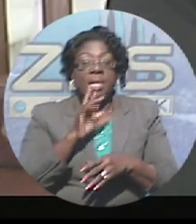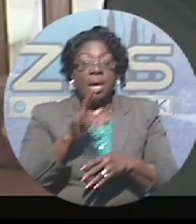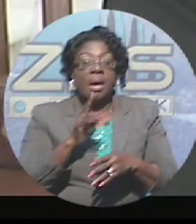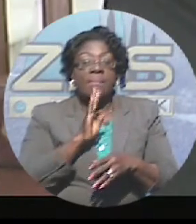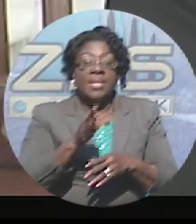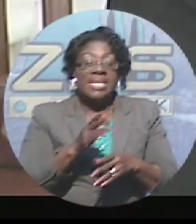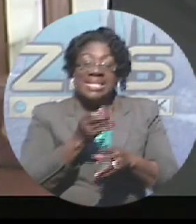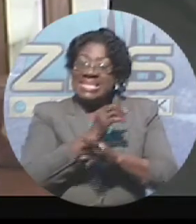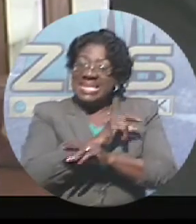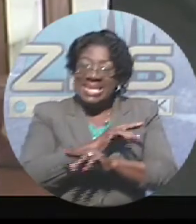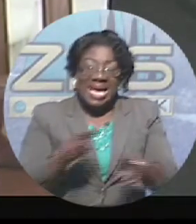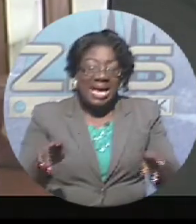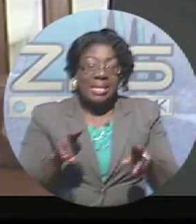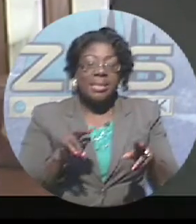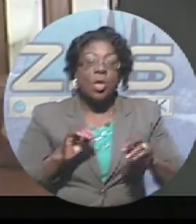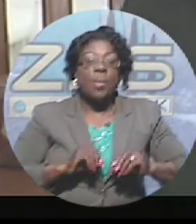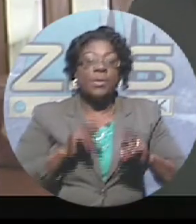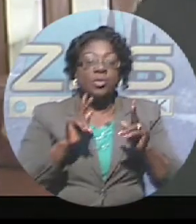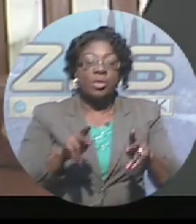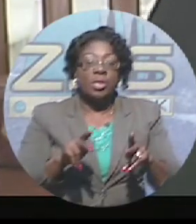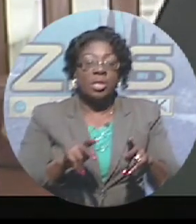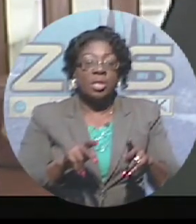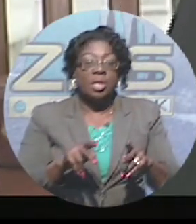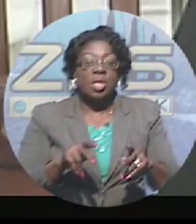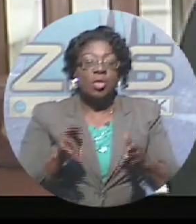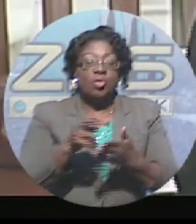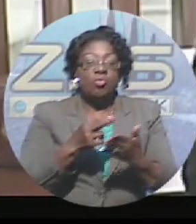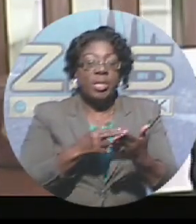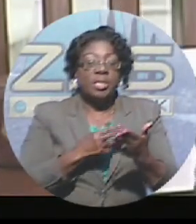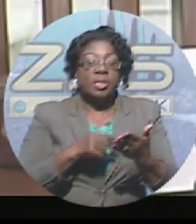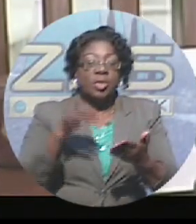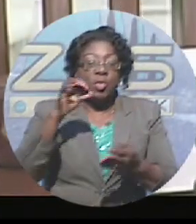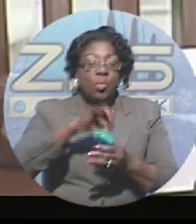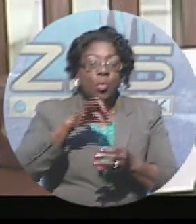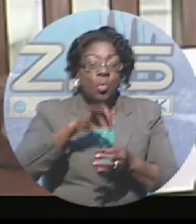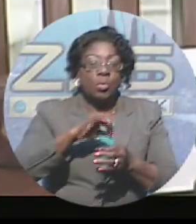being denied the opportunity to actually register